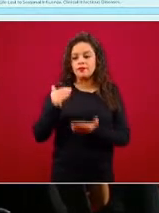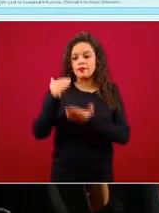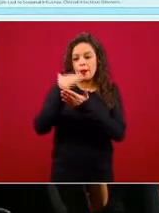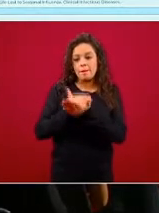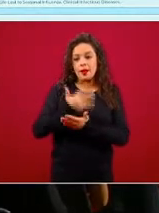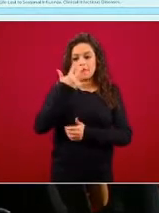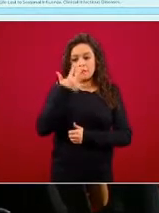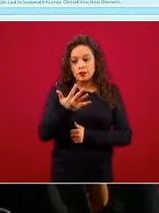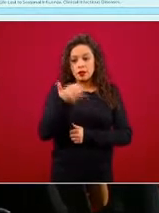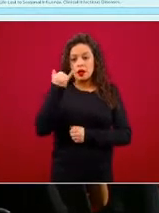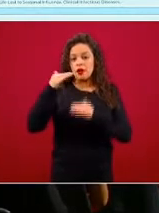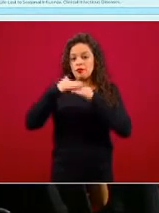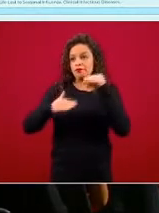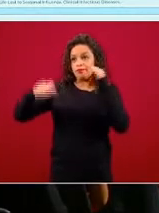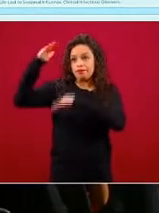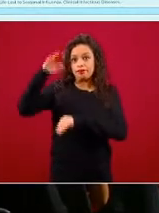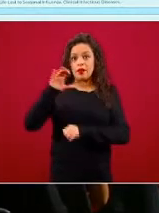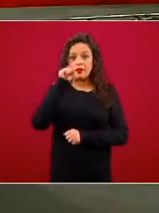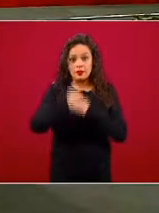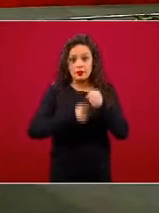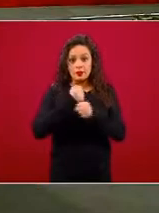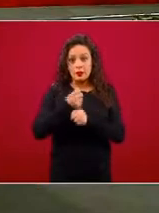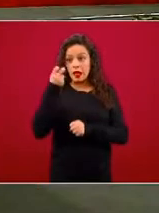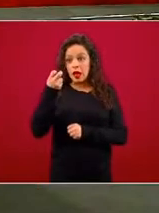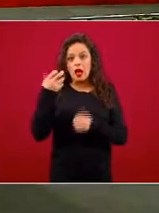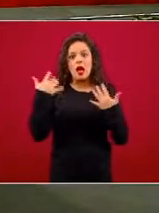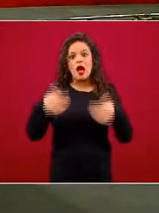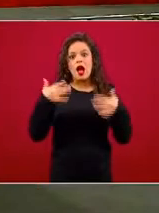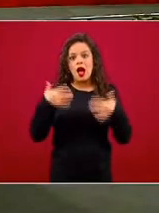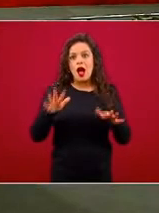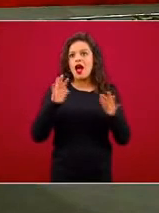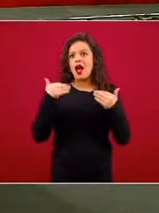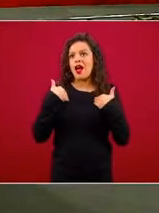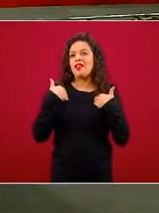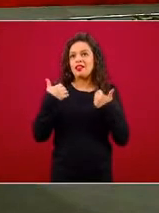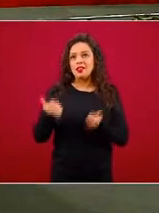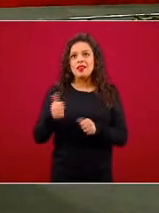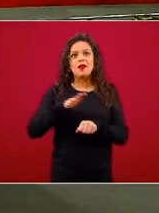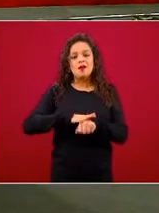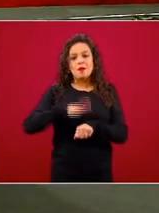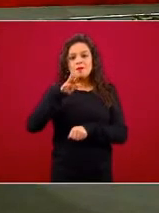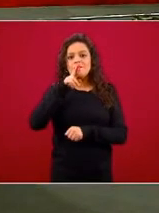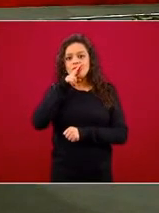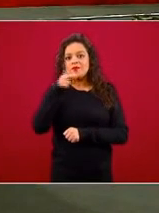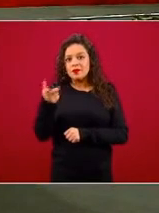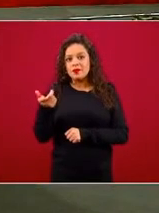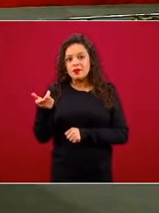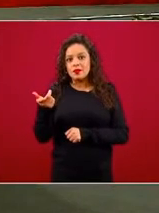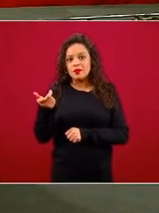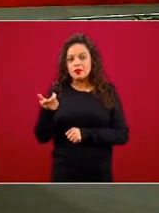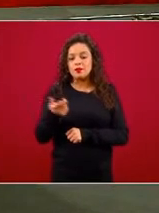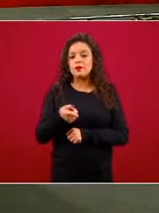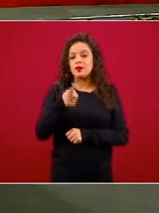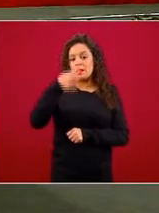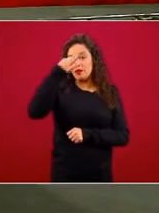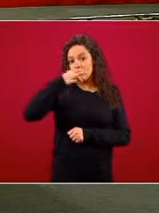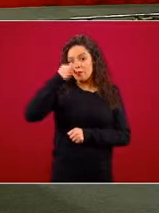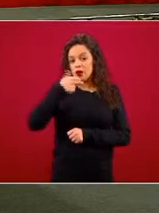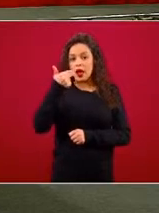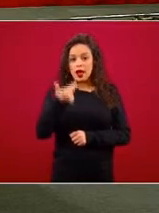for us for understanding H1N1 flu, influenza, because it showed the selective